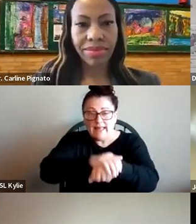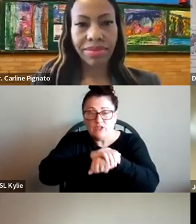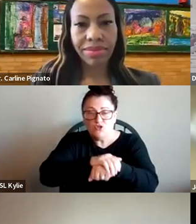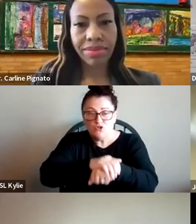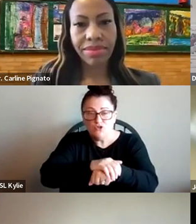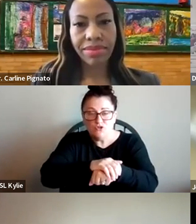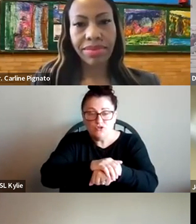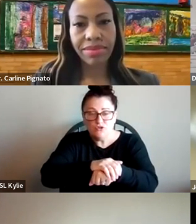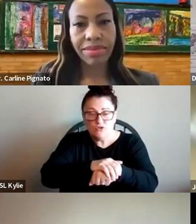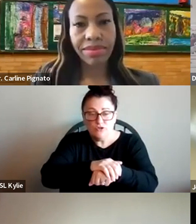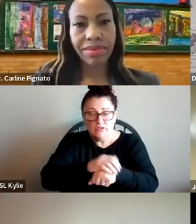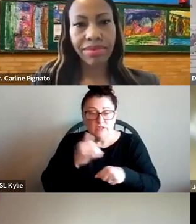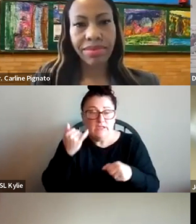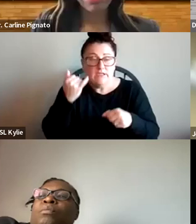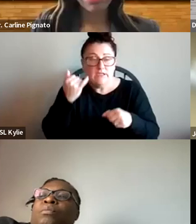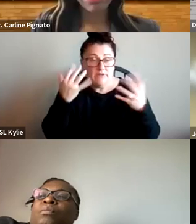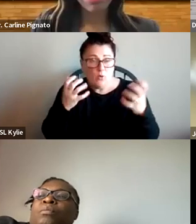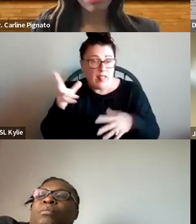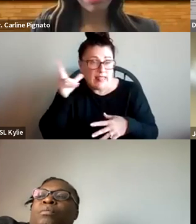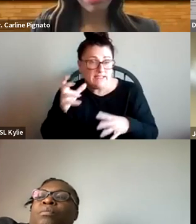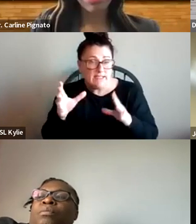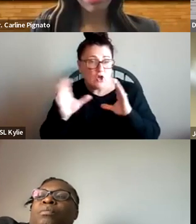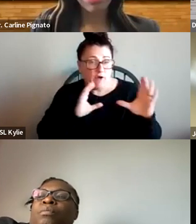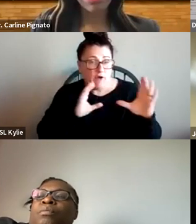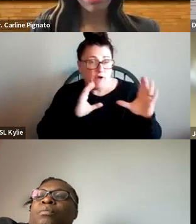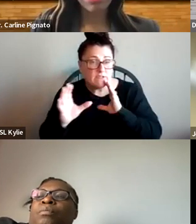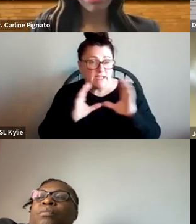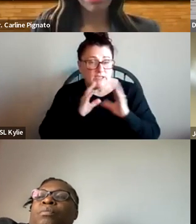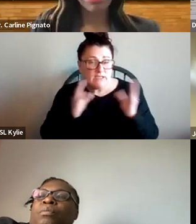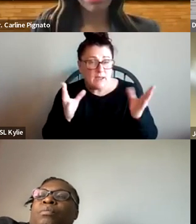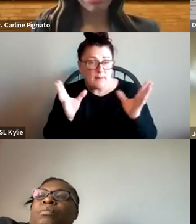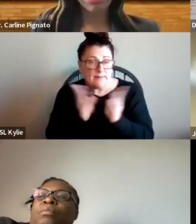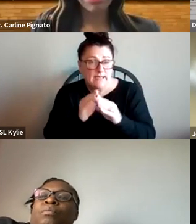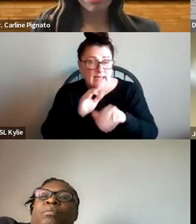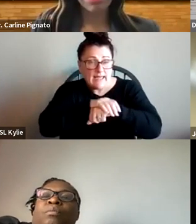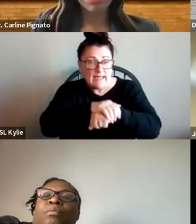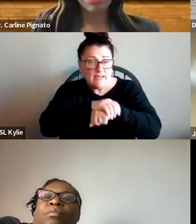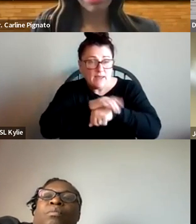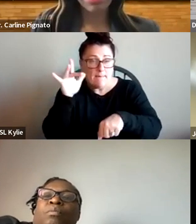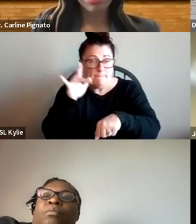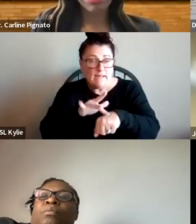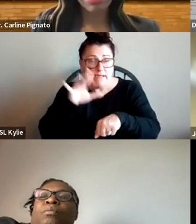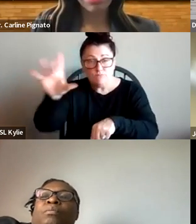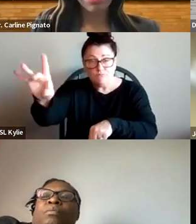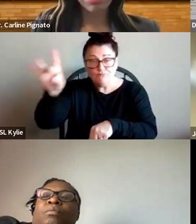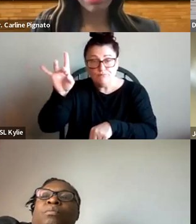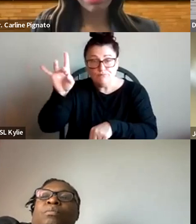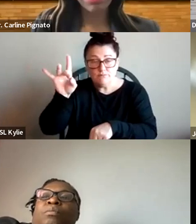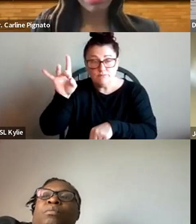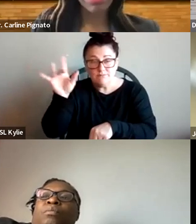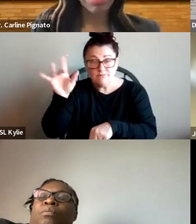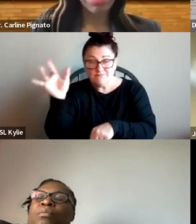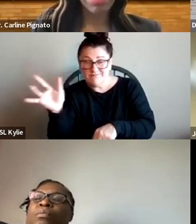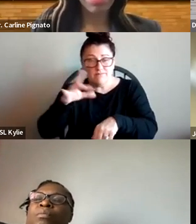speakers. So if you want to listen to the conversation in English, for example, please join the English channel by